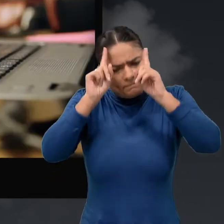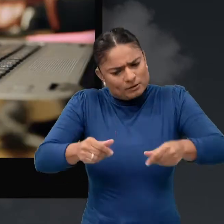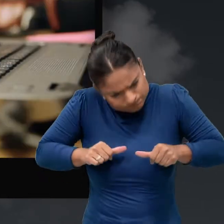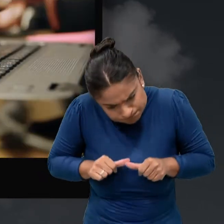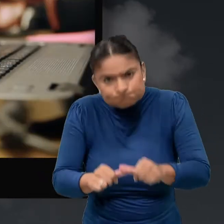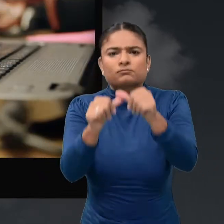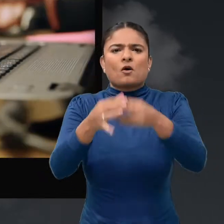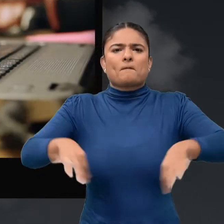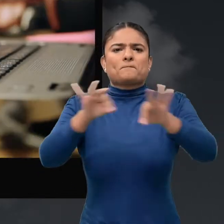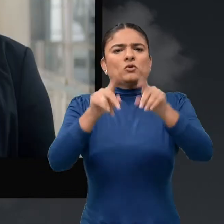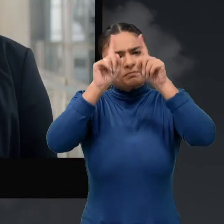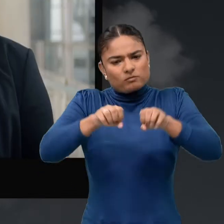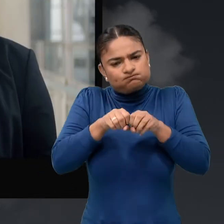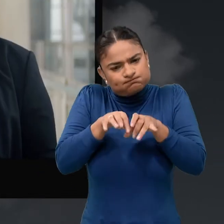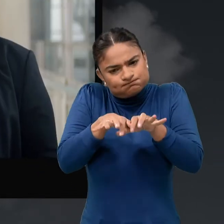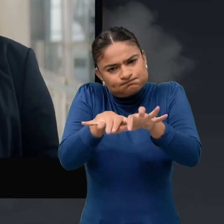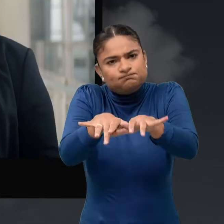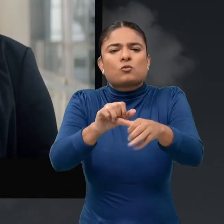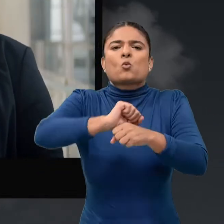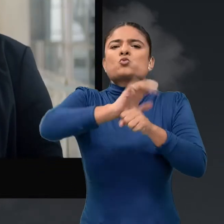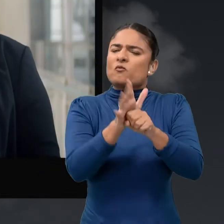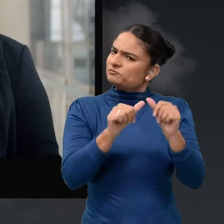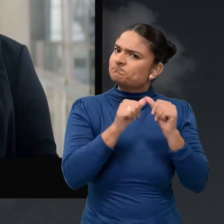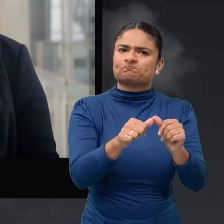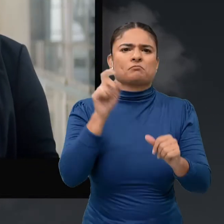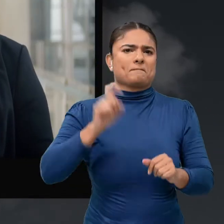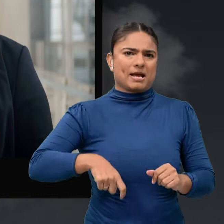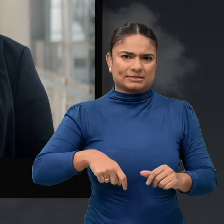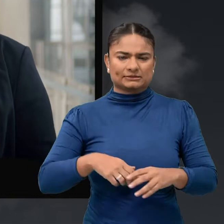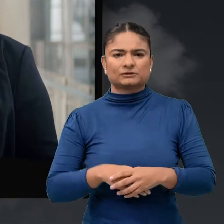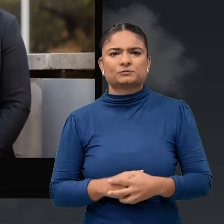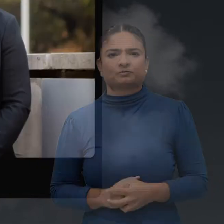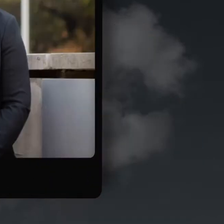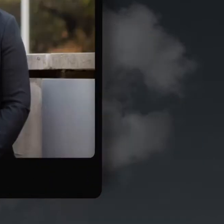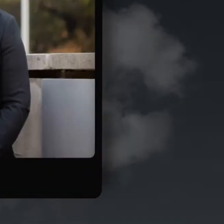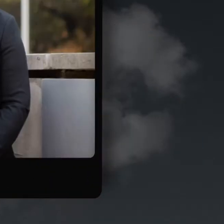important and remains important during the subsistence of the COVID-19 pandemic.